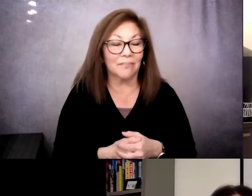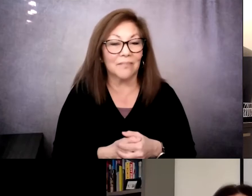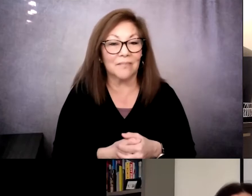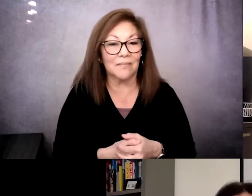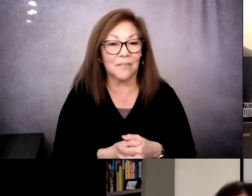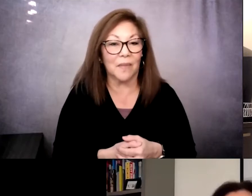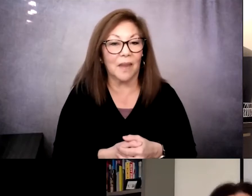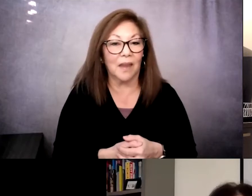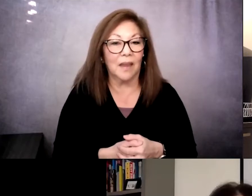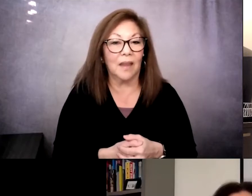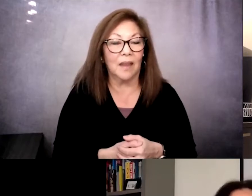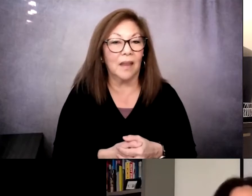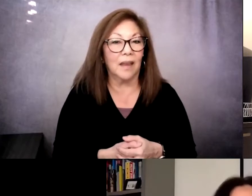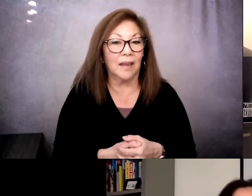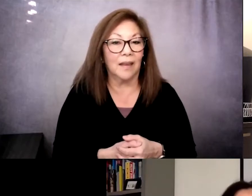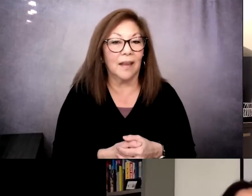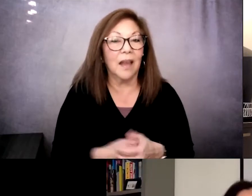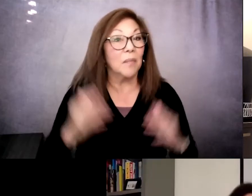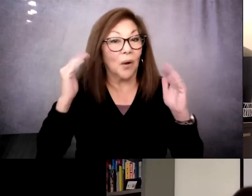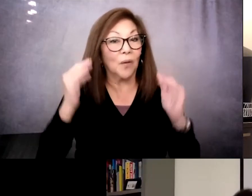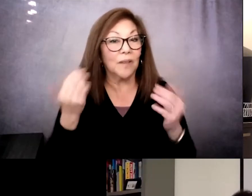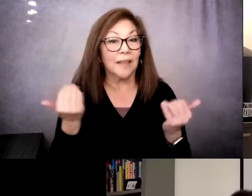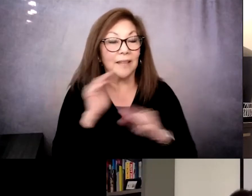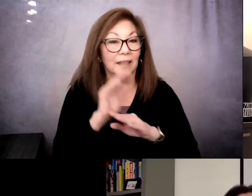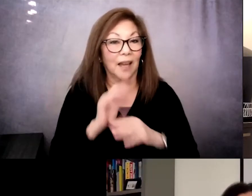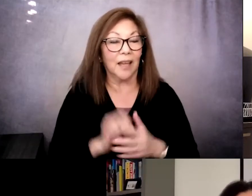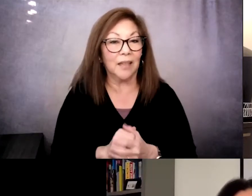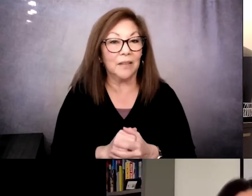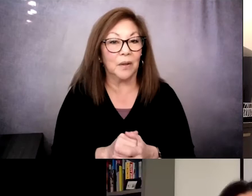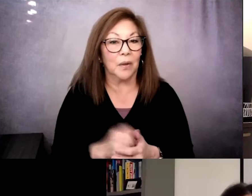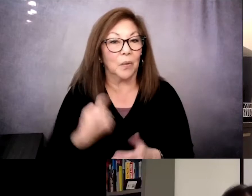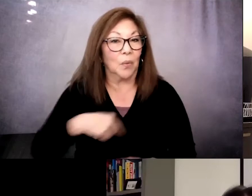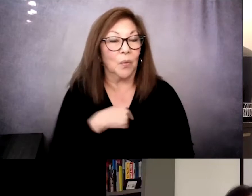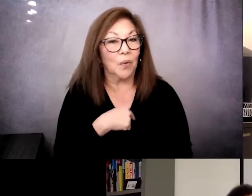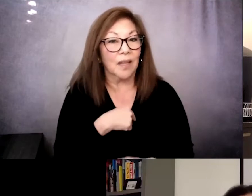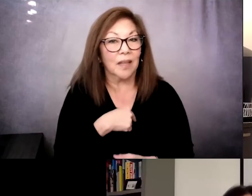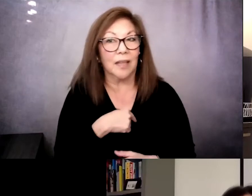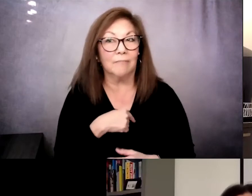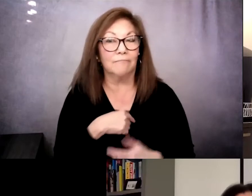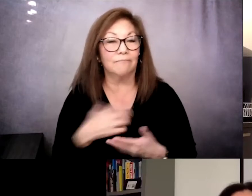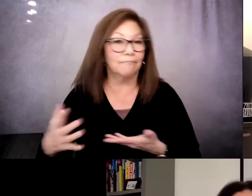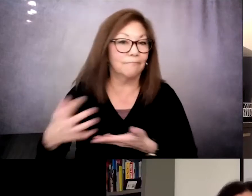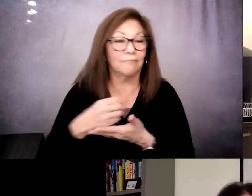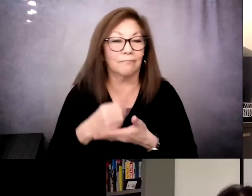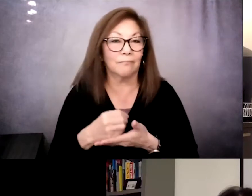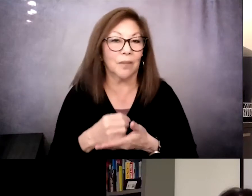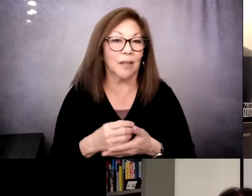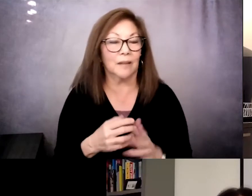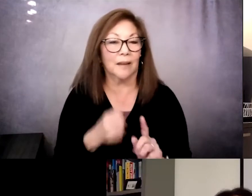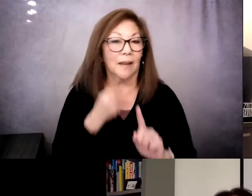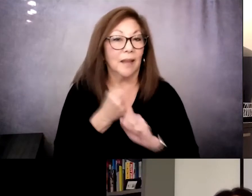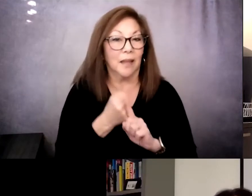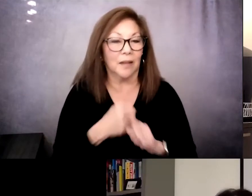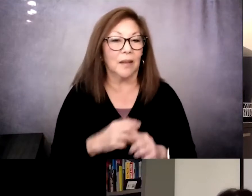that could be made clearer. But hopefully tonight we'll really kind of bring it all home and encourage folks